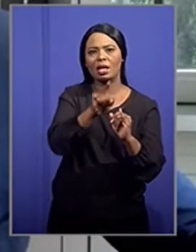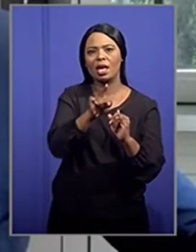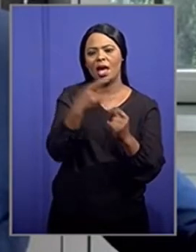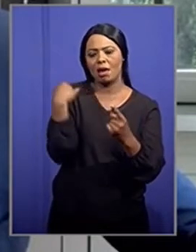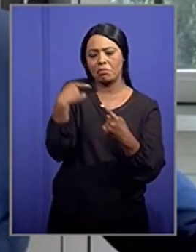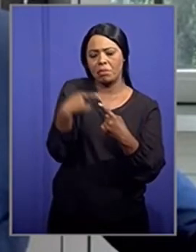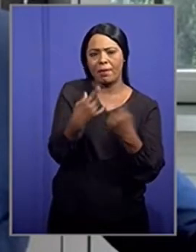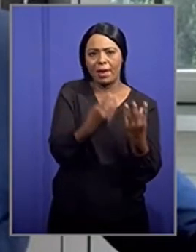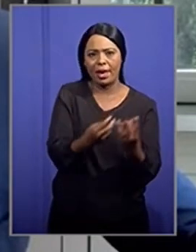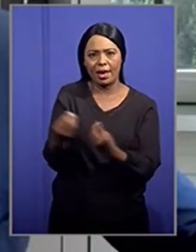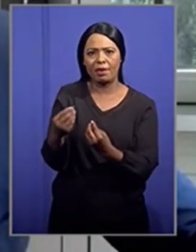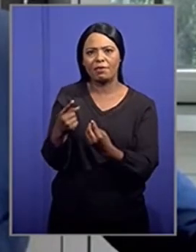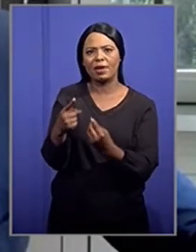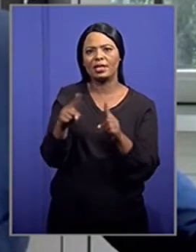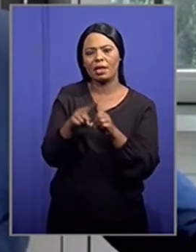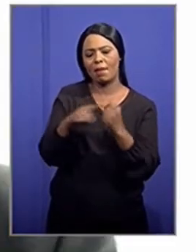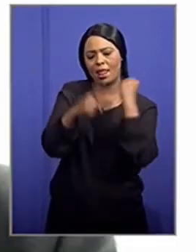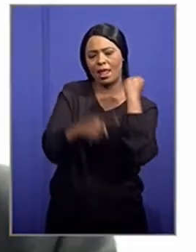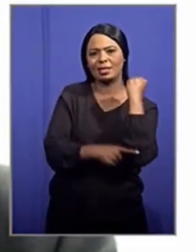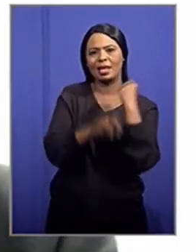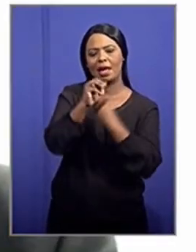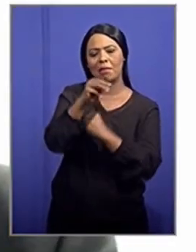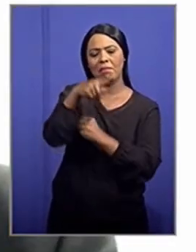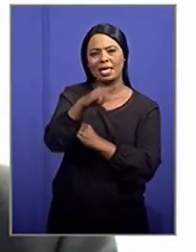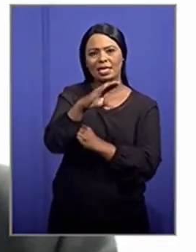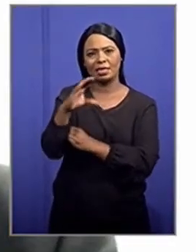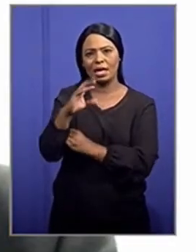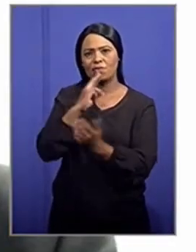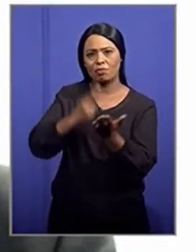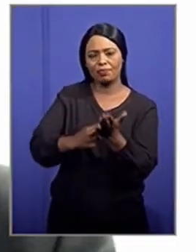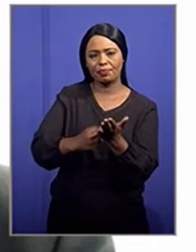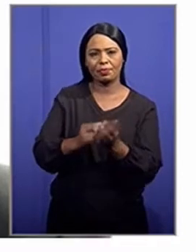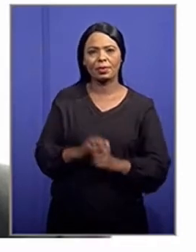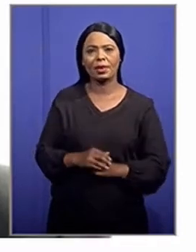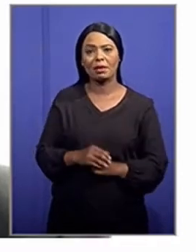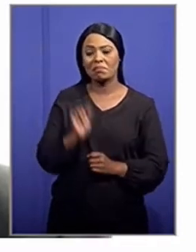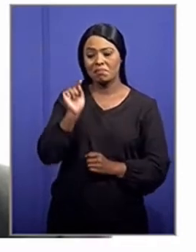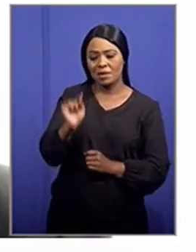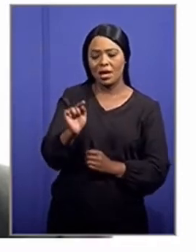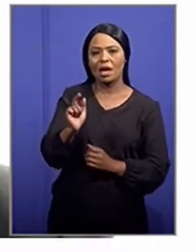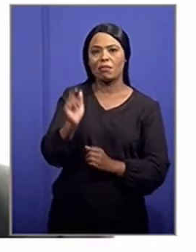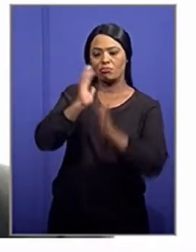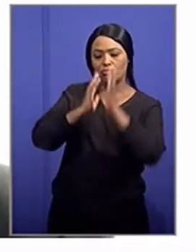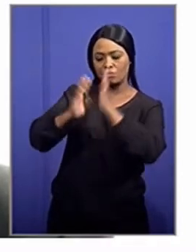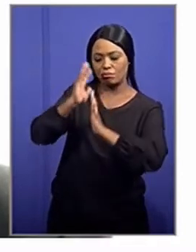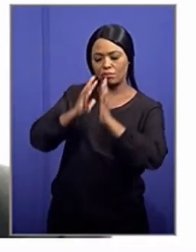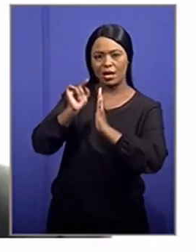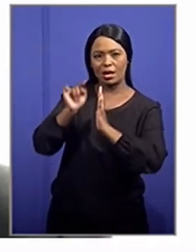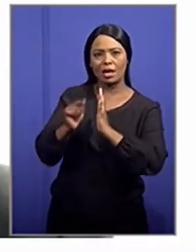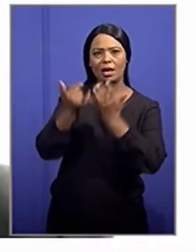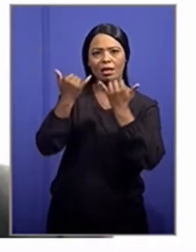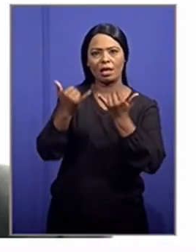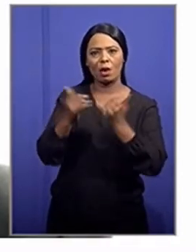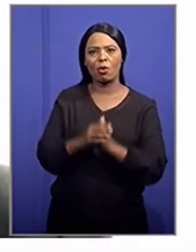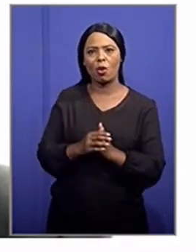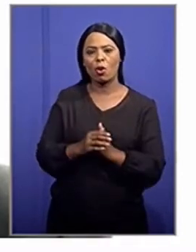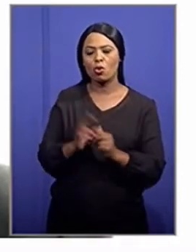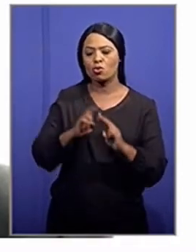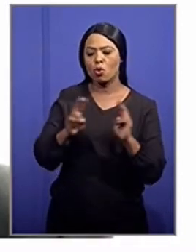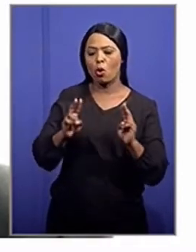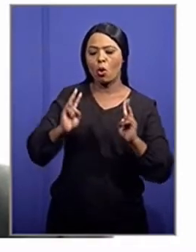since the last MPC. The SARB bank has already indicated that it will normalize interest